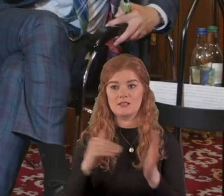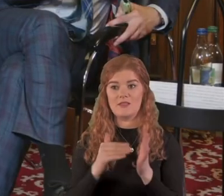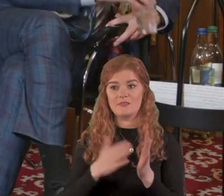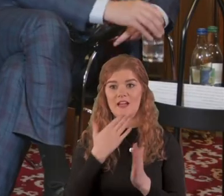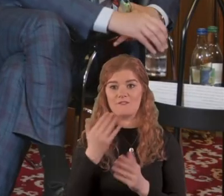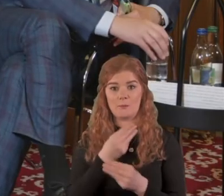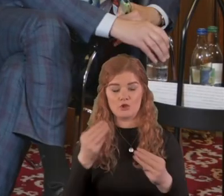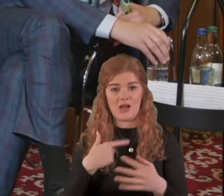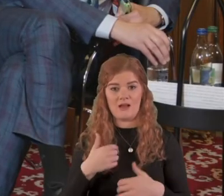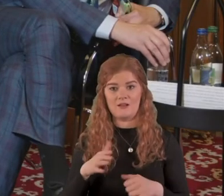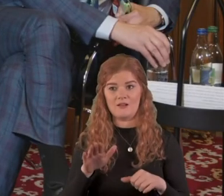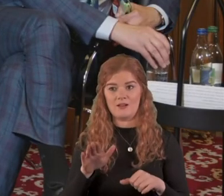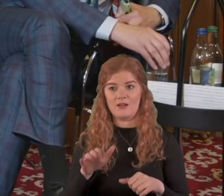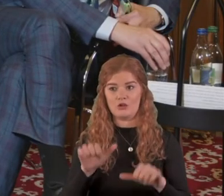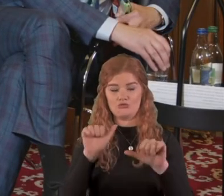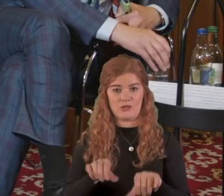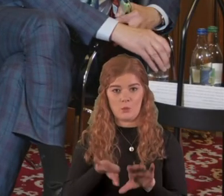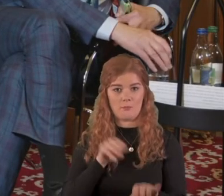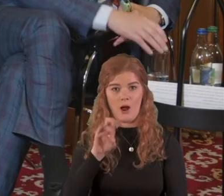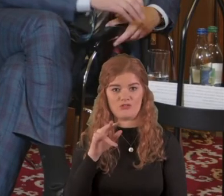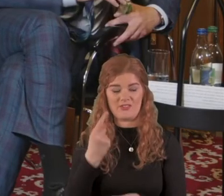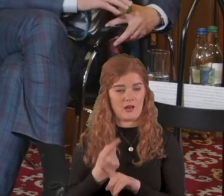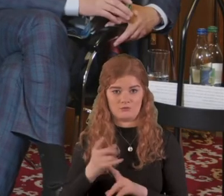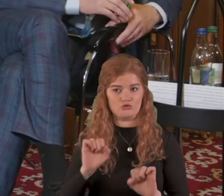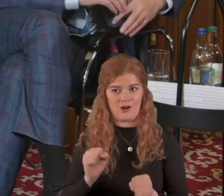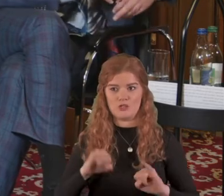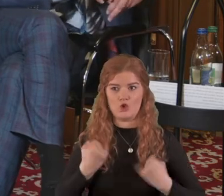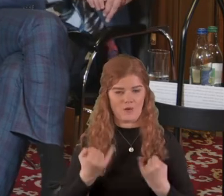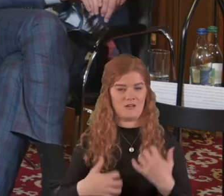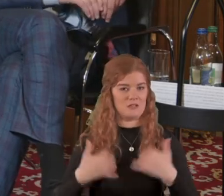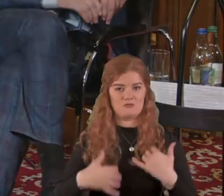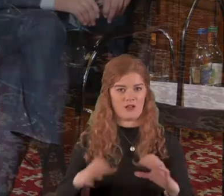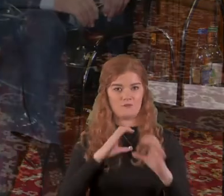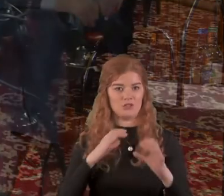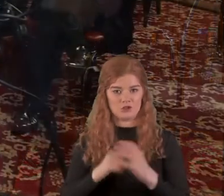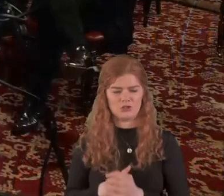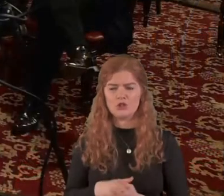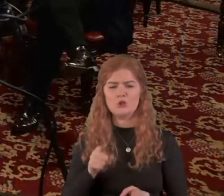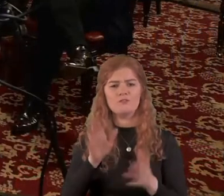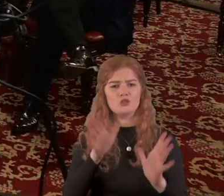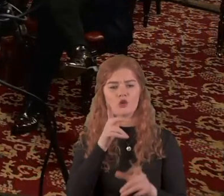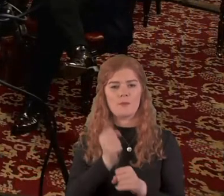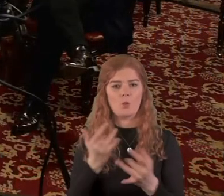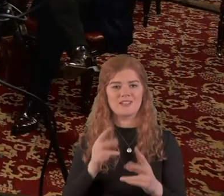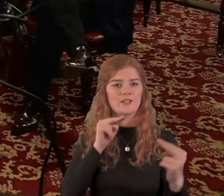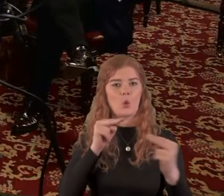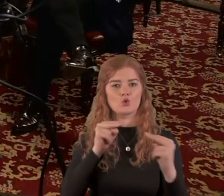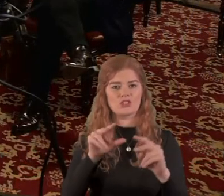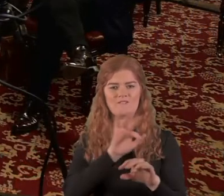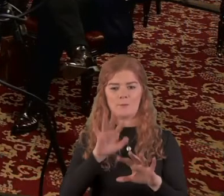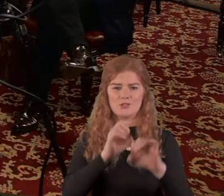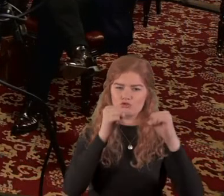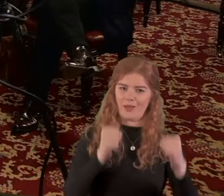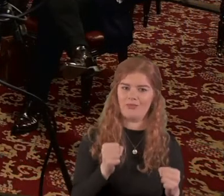Thank you very much. I agree with Morris there. Thoroughly enjoyed that, Michael. It was really, really fascinating conversation. You talked about negotiating from strength,